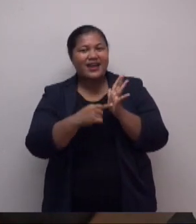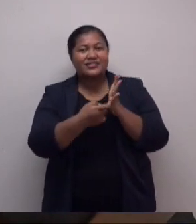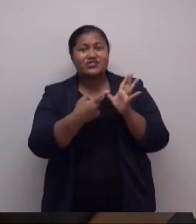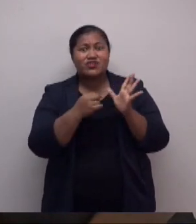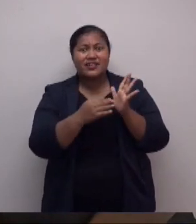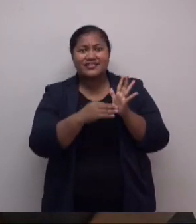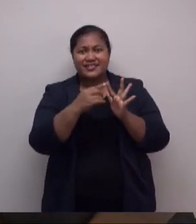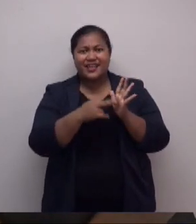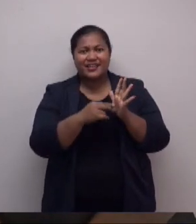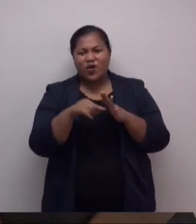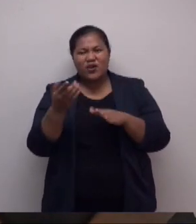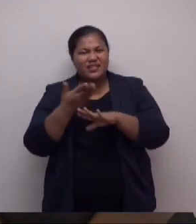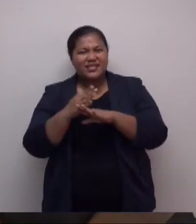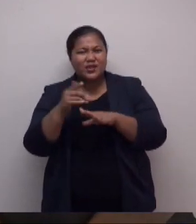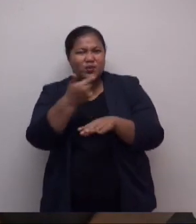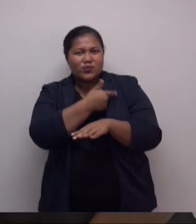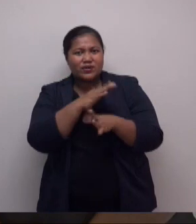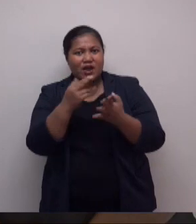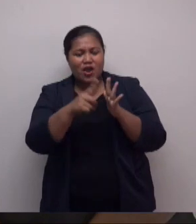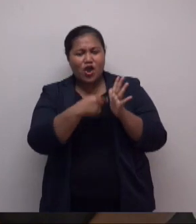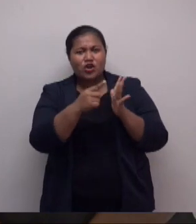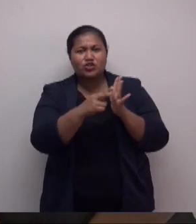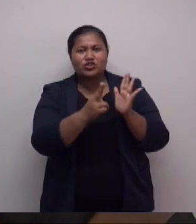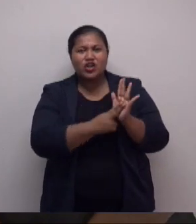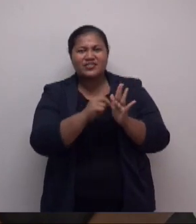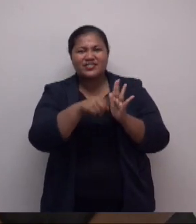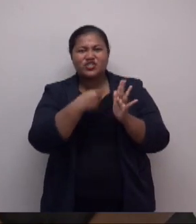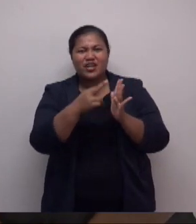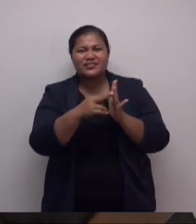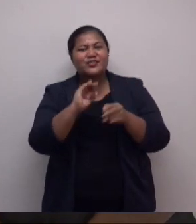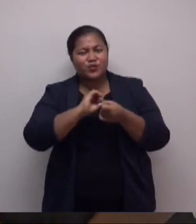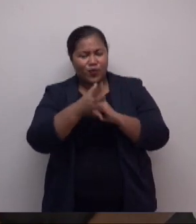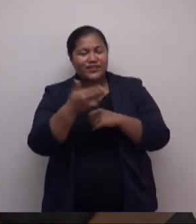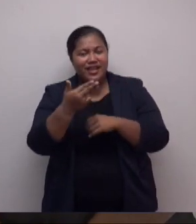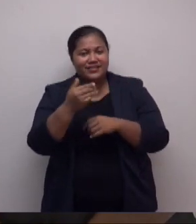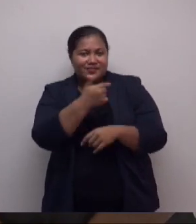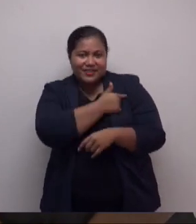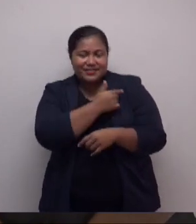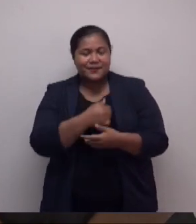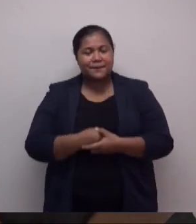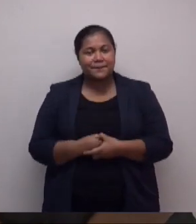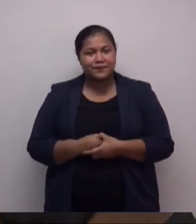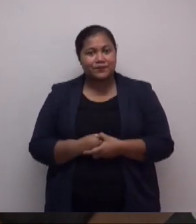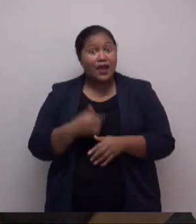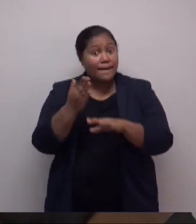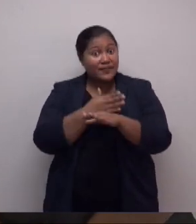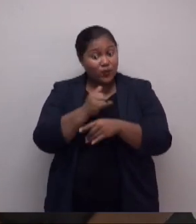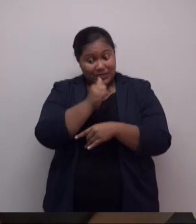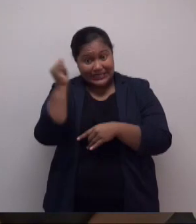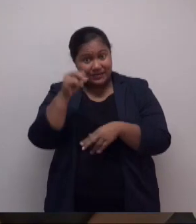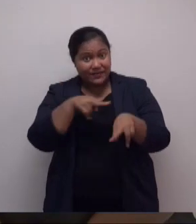edition, the Johnson & Johnson COVID-19 vaccines. And before departing for